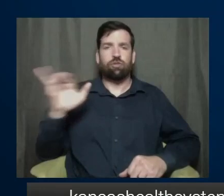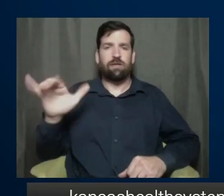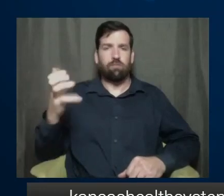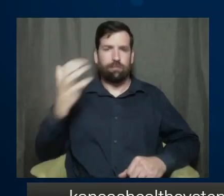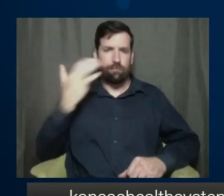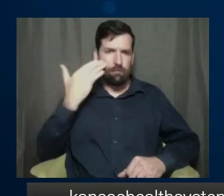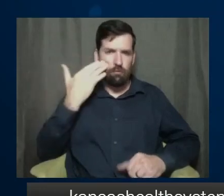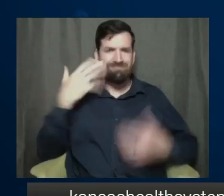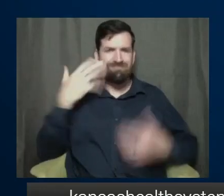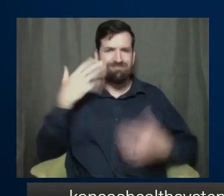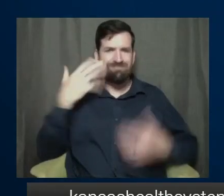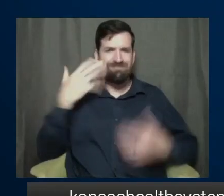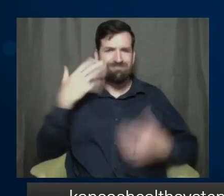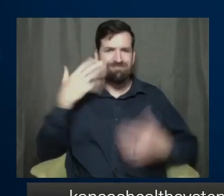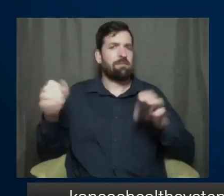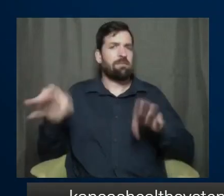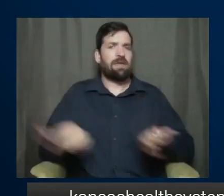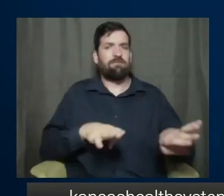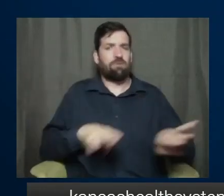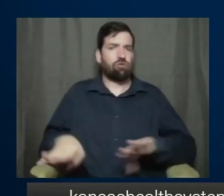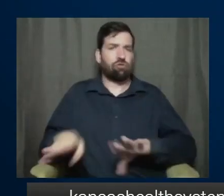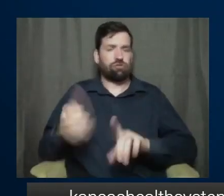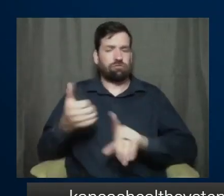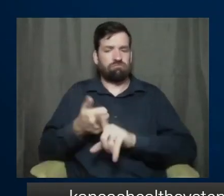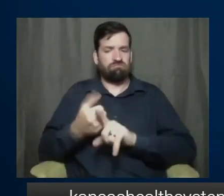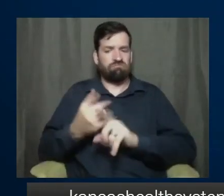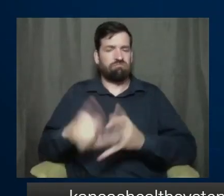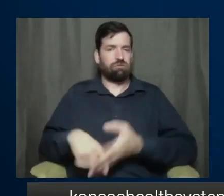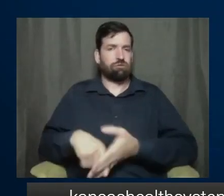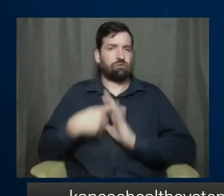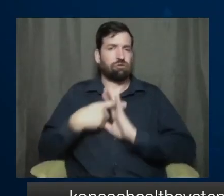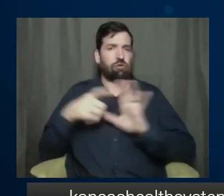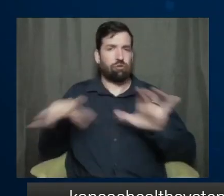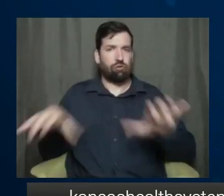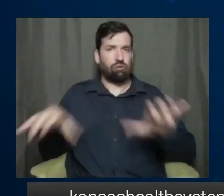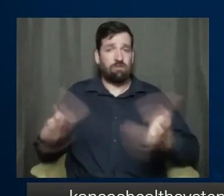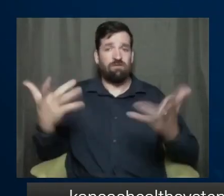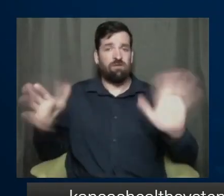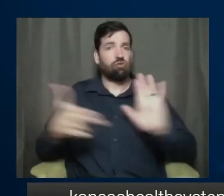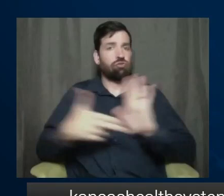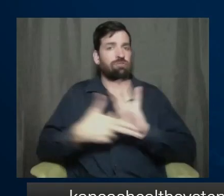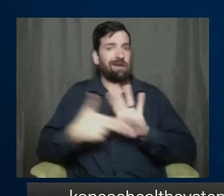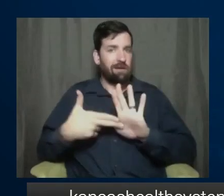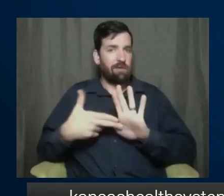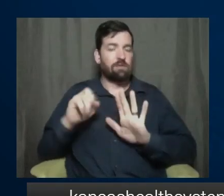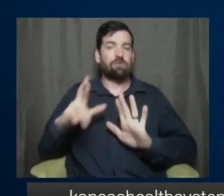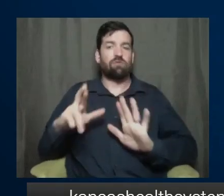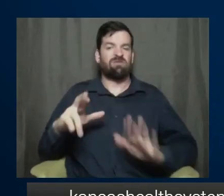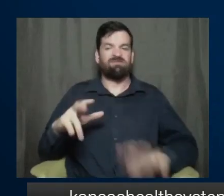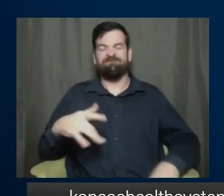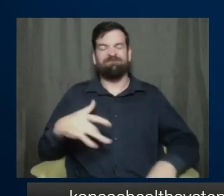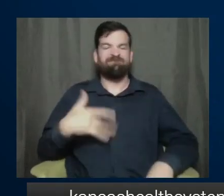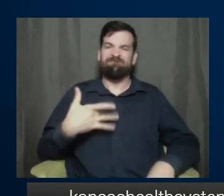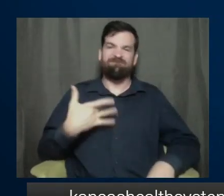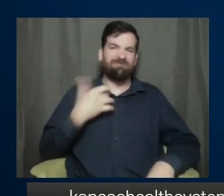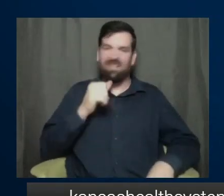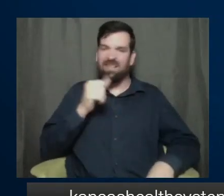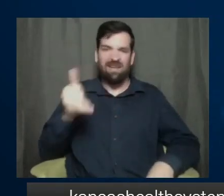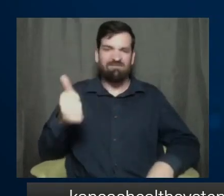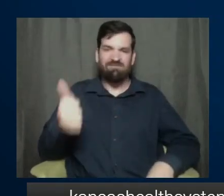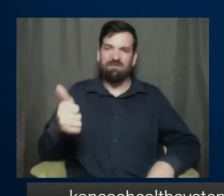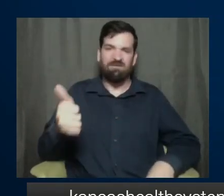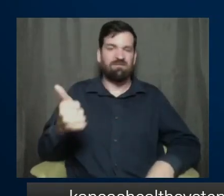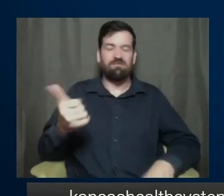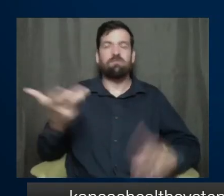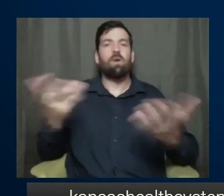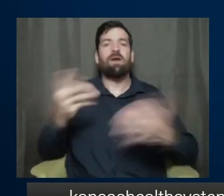that they can just start doing? If maybe they've had a diagnosis recently or starting to not feel like themselves, what advice would you give them on kind of